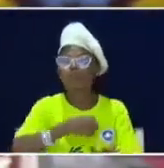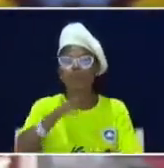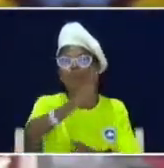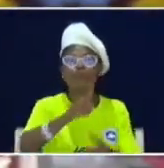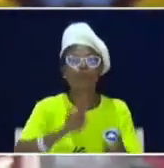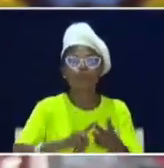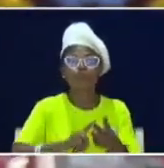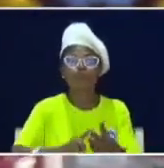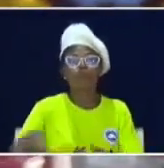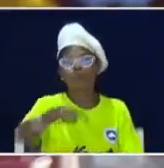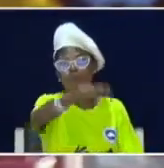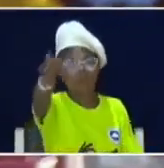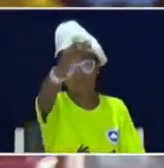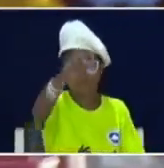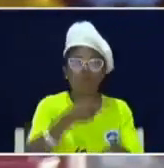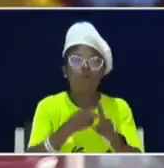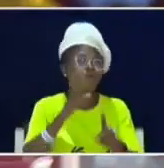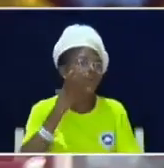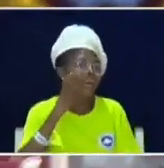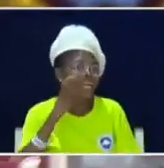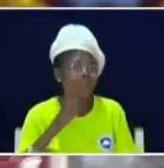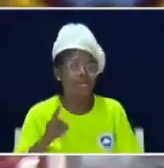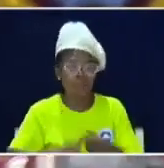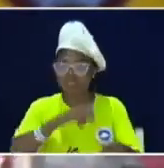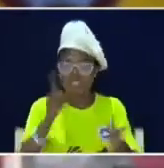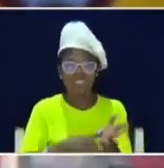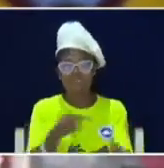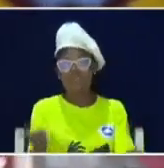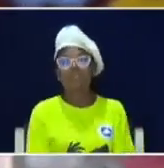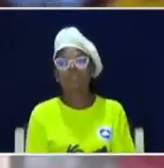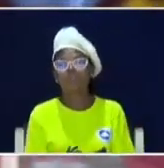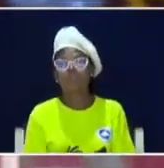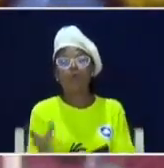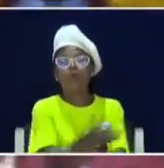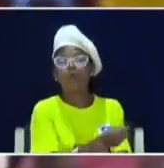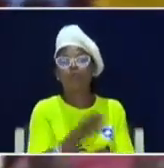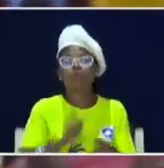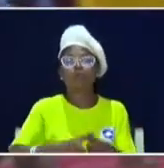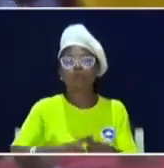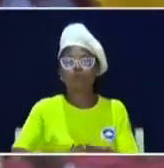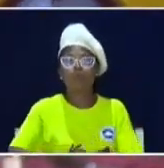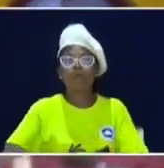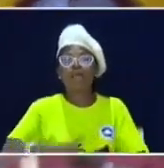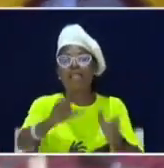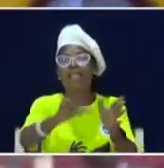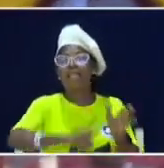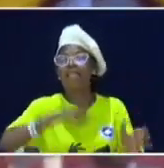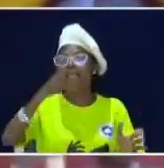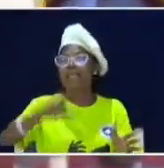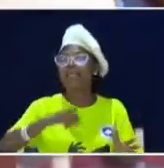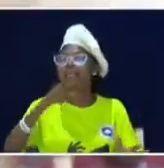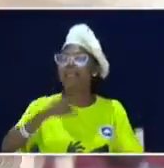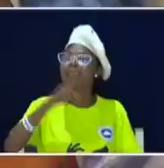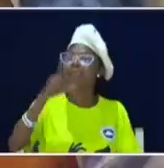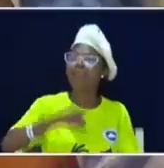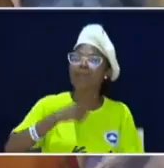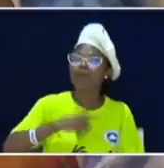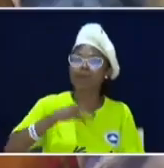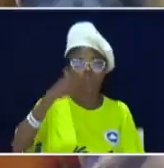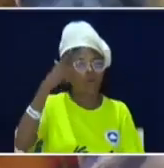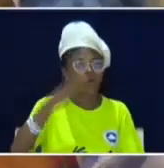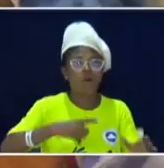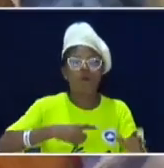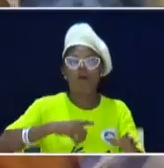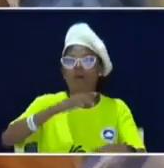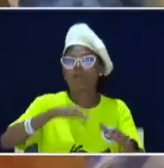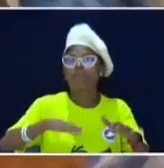flew in from Akwa Ibom to this place got here, got to Lagos within 45 minutes. Do I have a witness? Do I